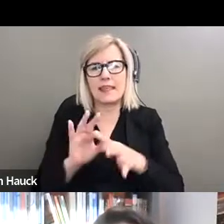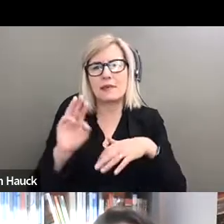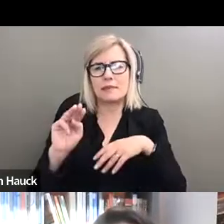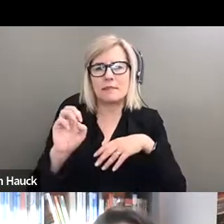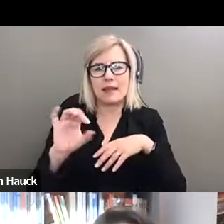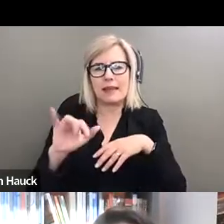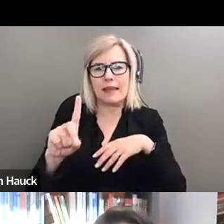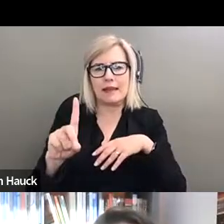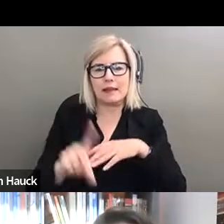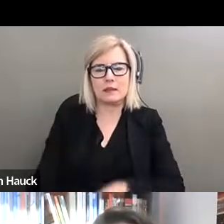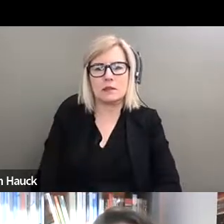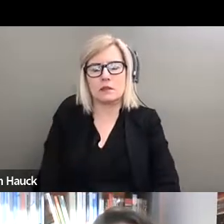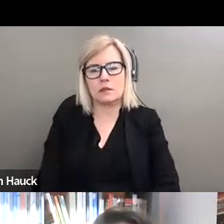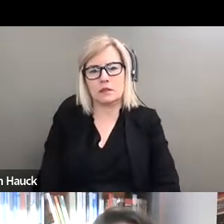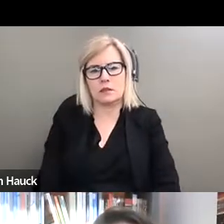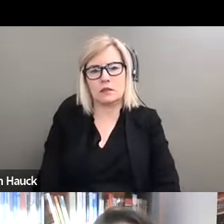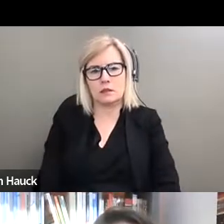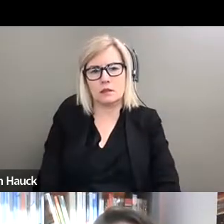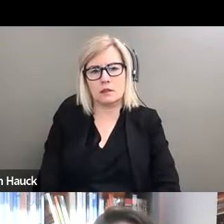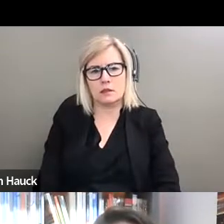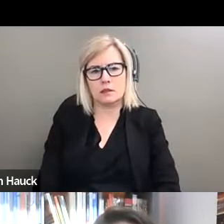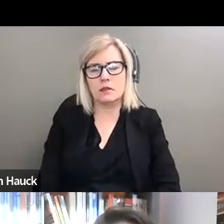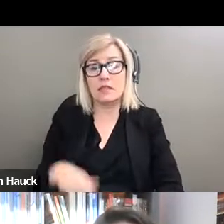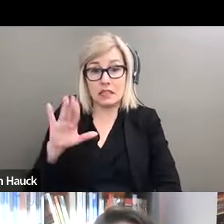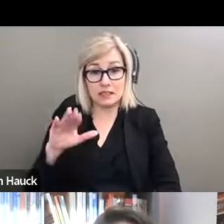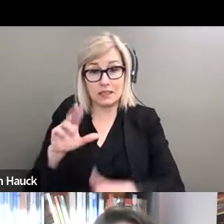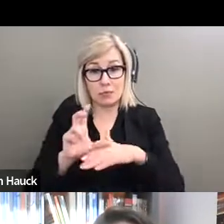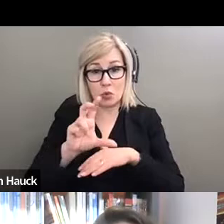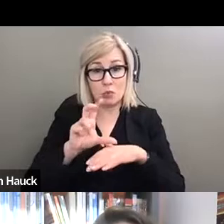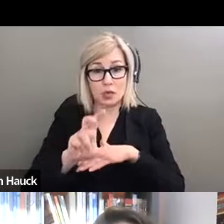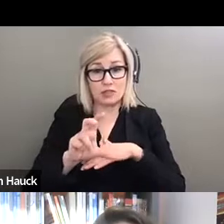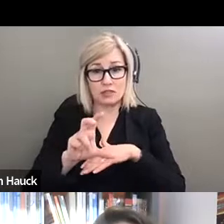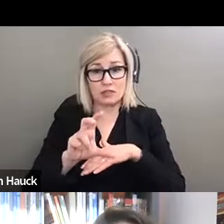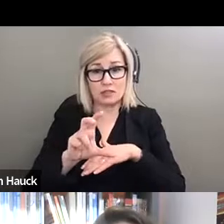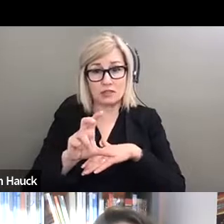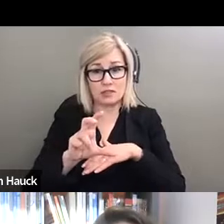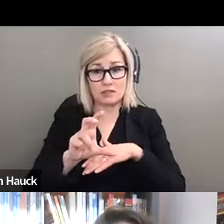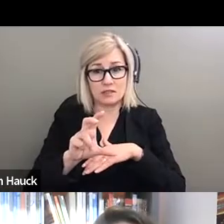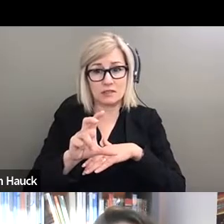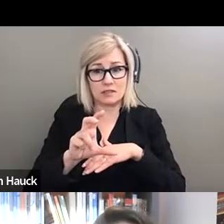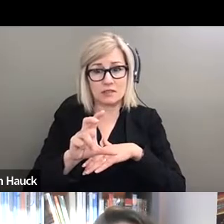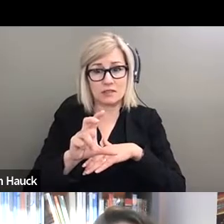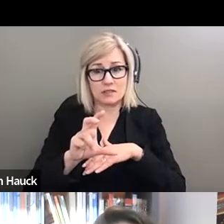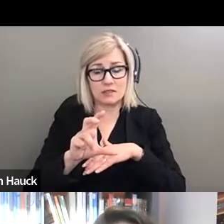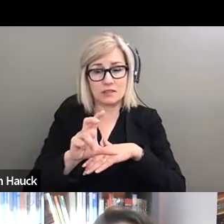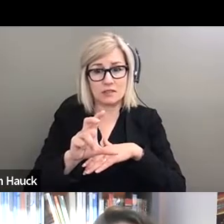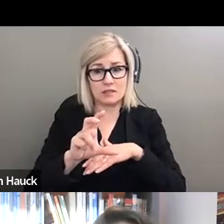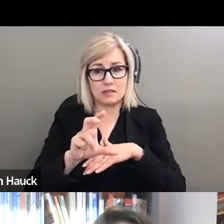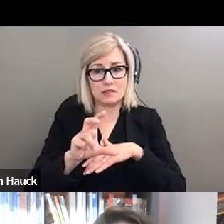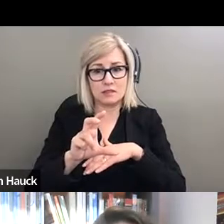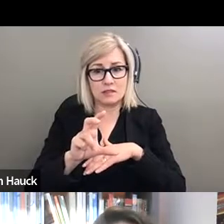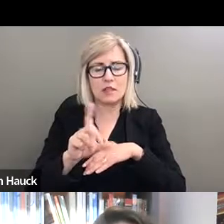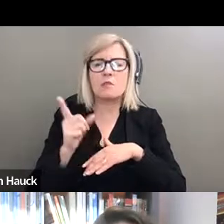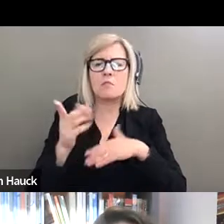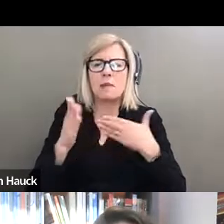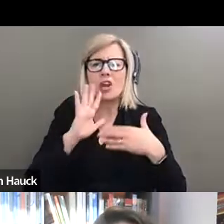and like Is it the appropriations in regards to budget, or? You might be